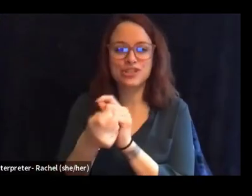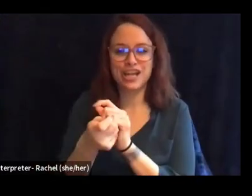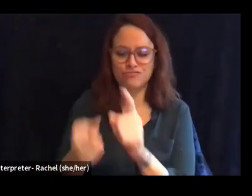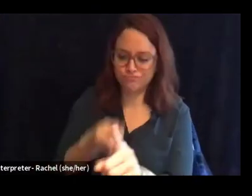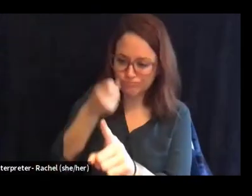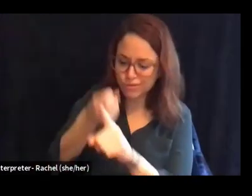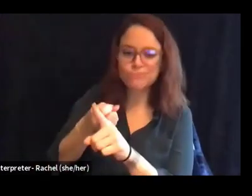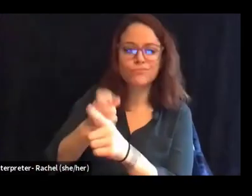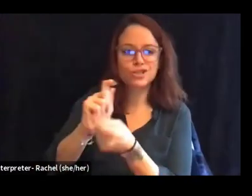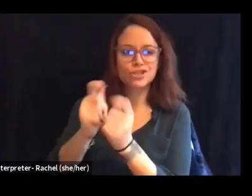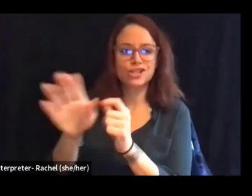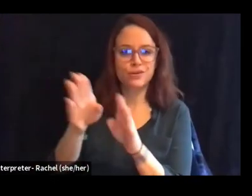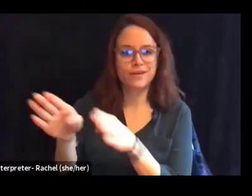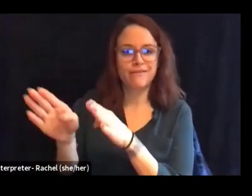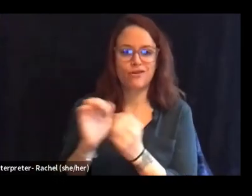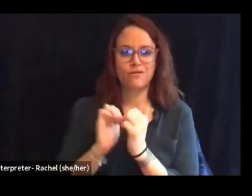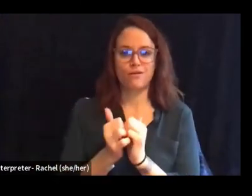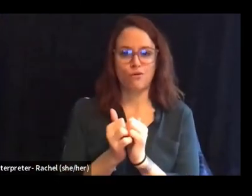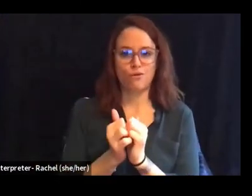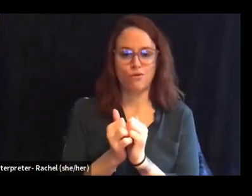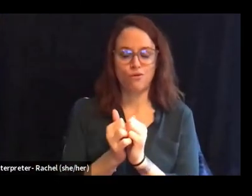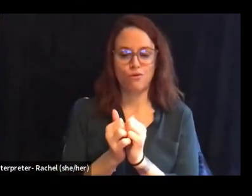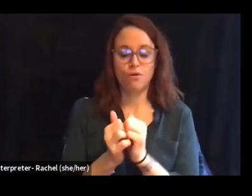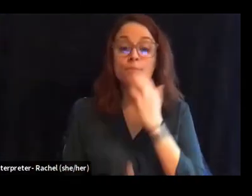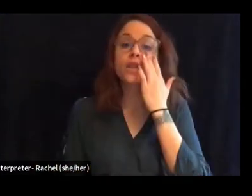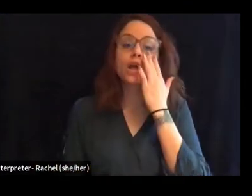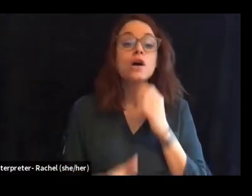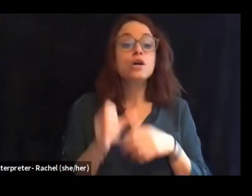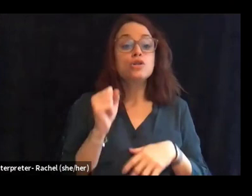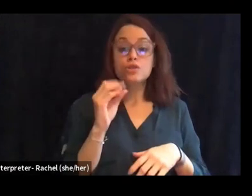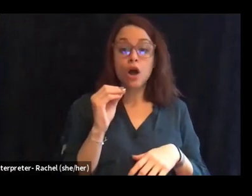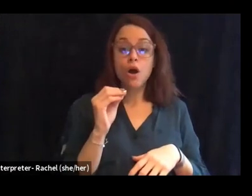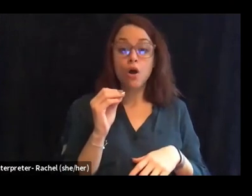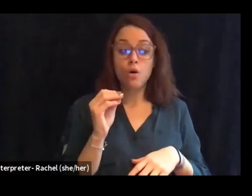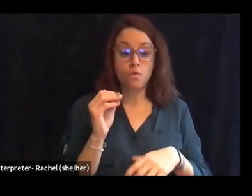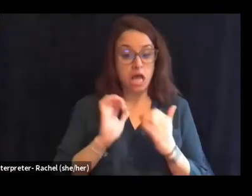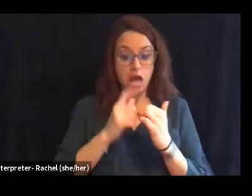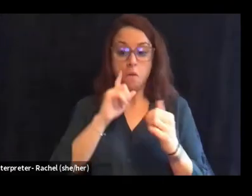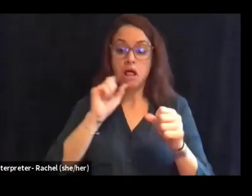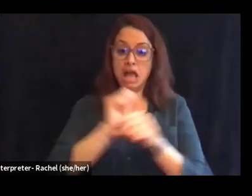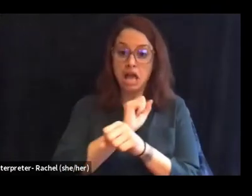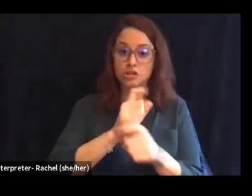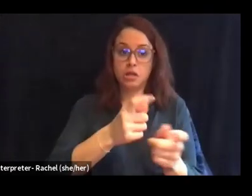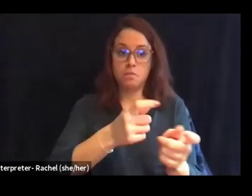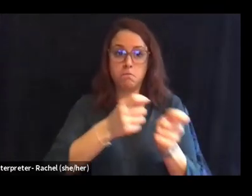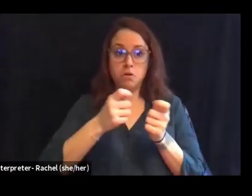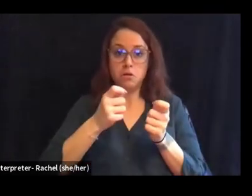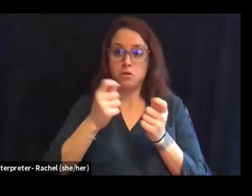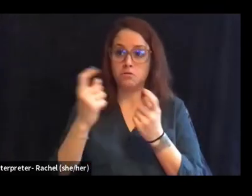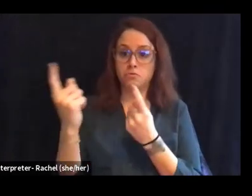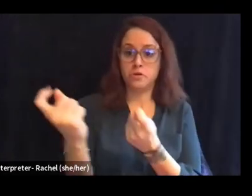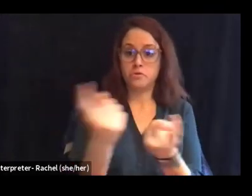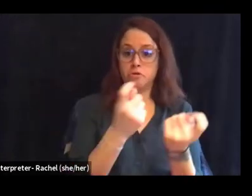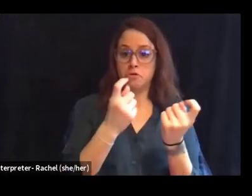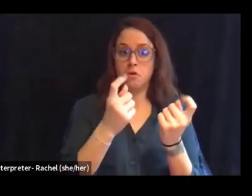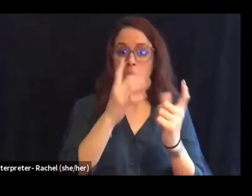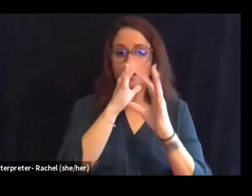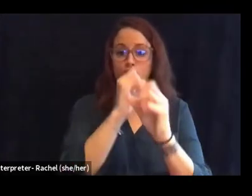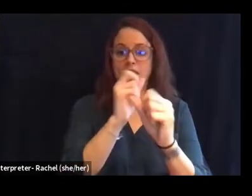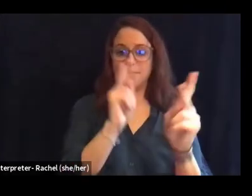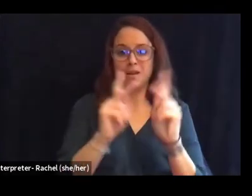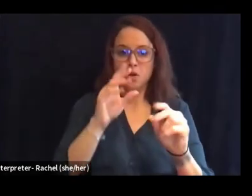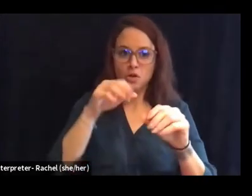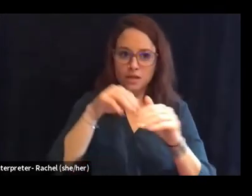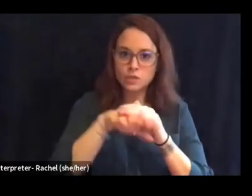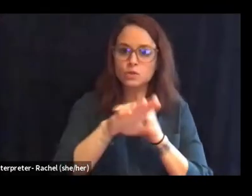mechanisms by which we're going to actually get somebody to come into my frozen yogurt store And whatever small business you